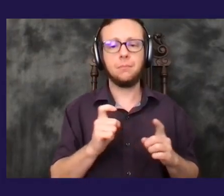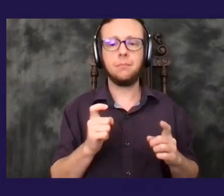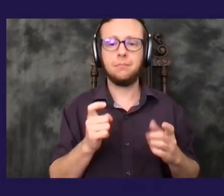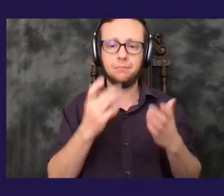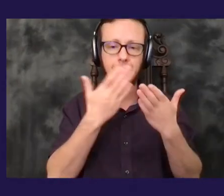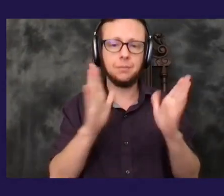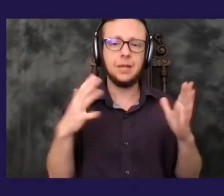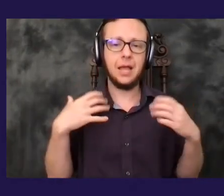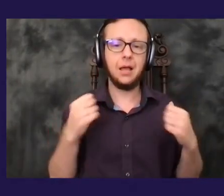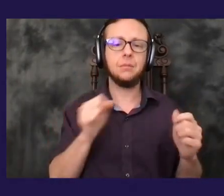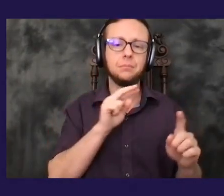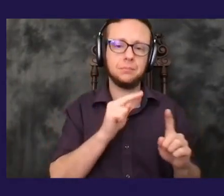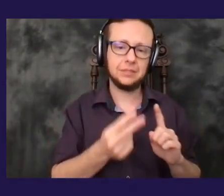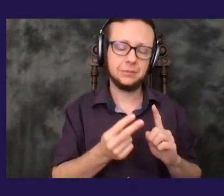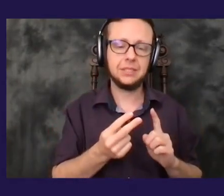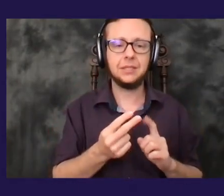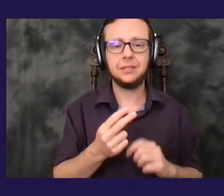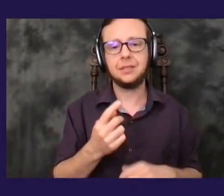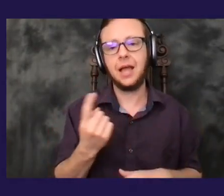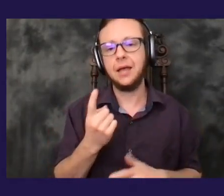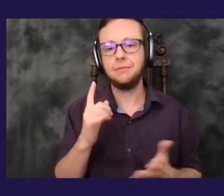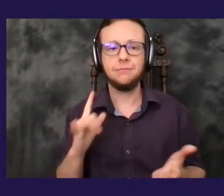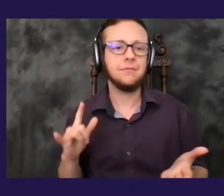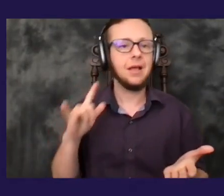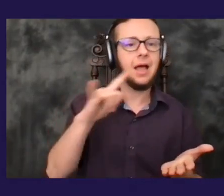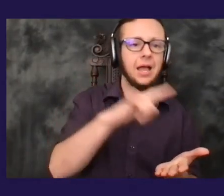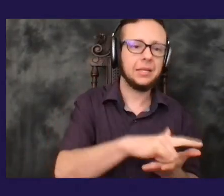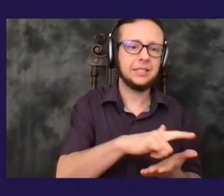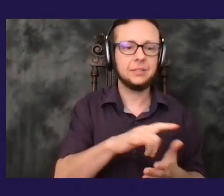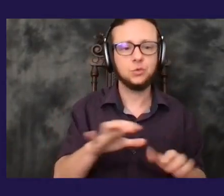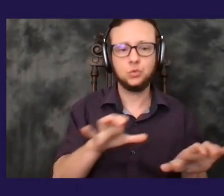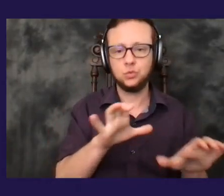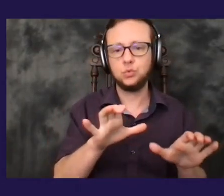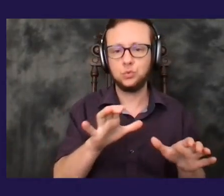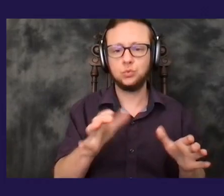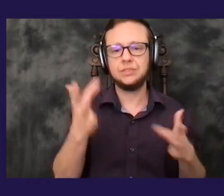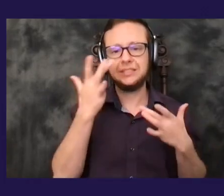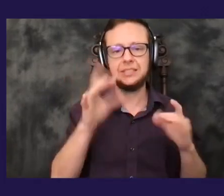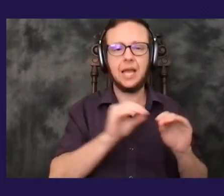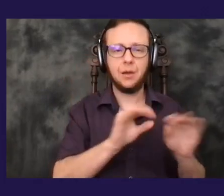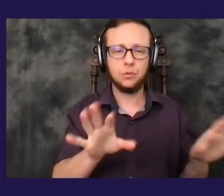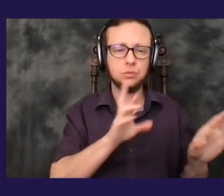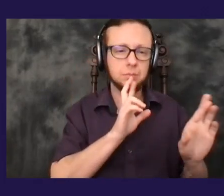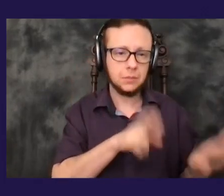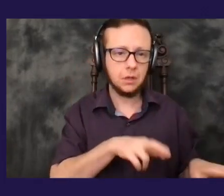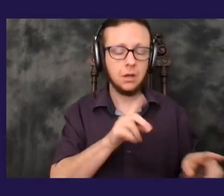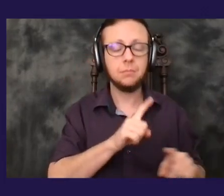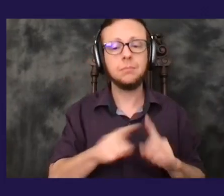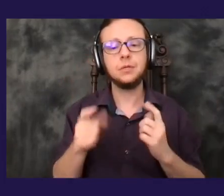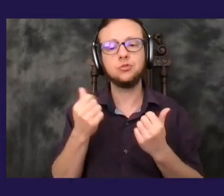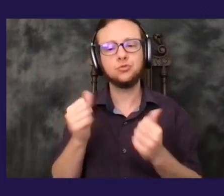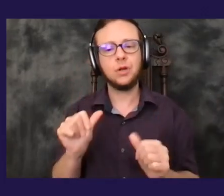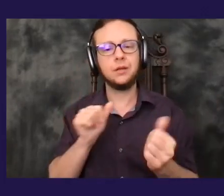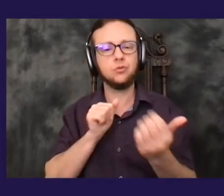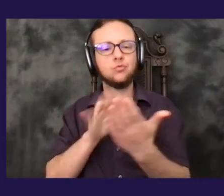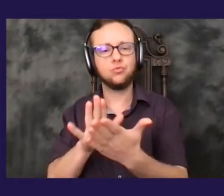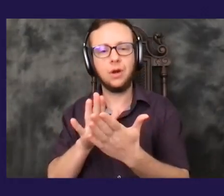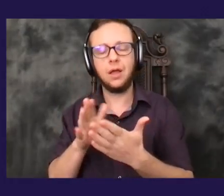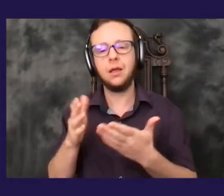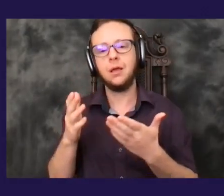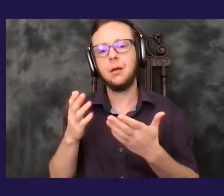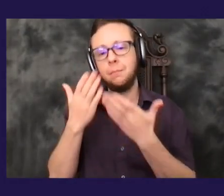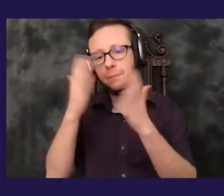to do kind of disease outbreak response, but it's really trying to address kind of the public health needs